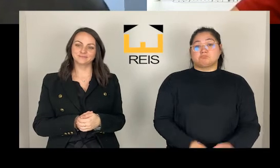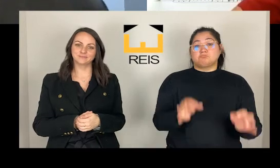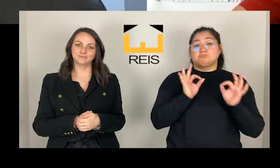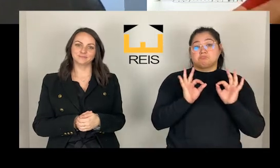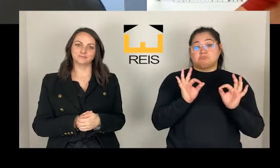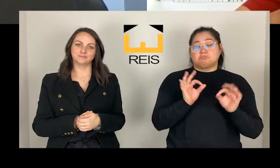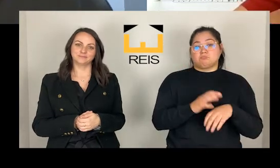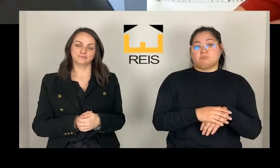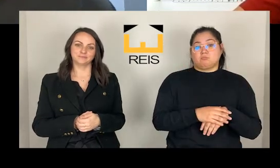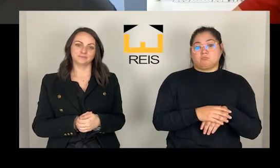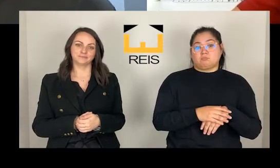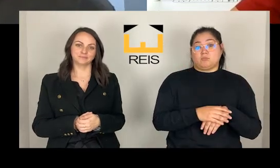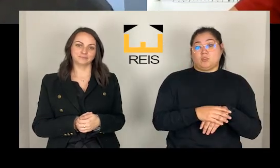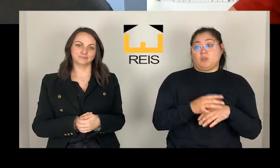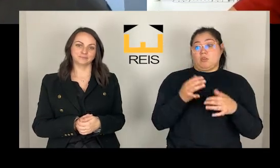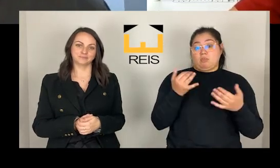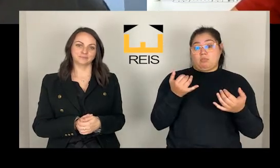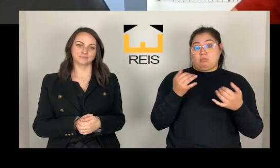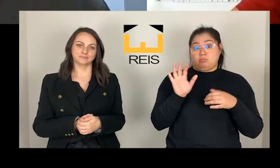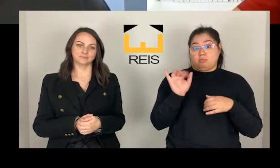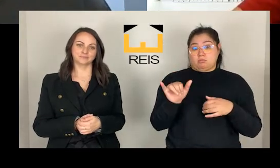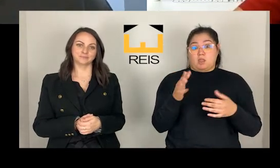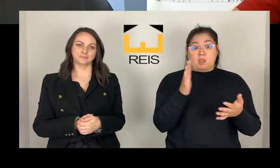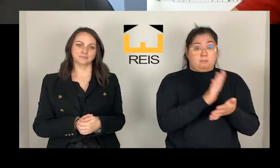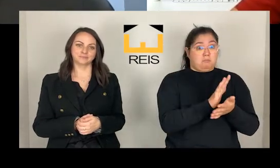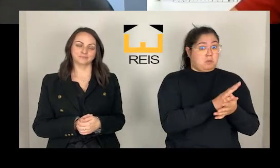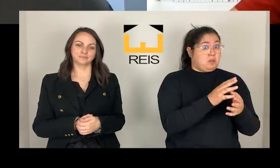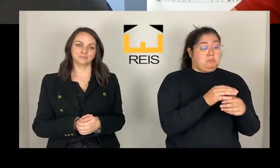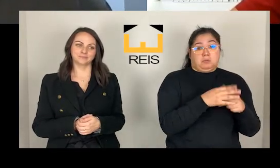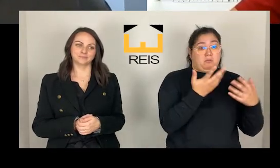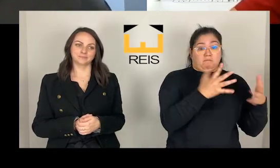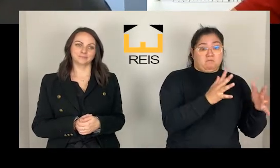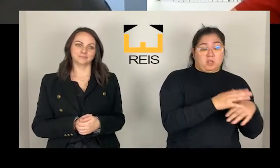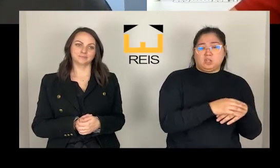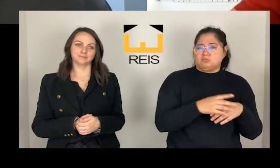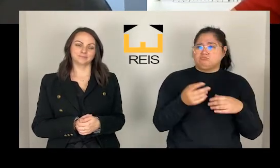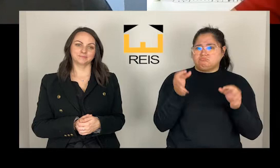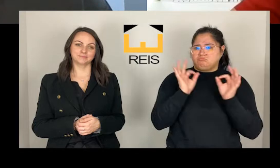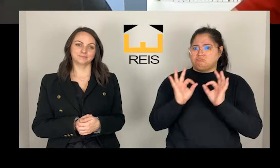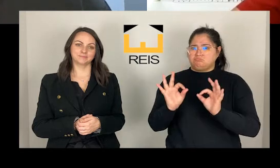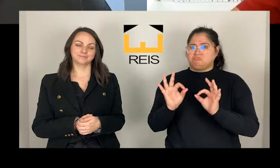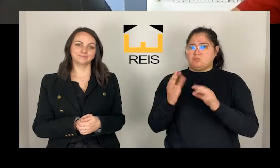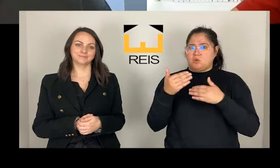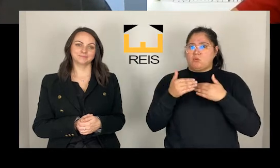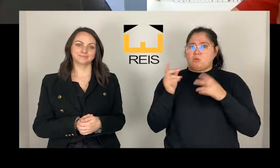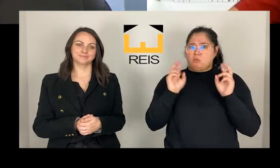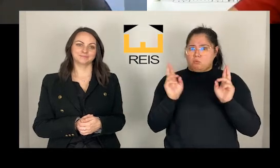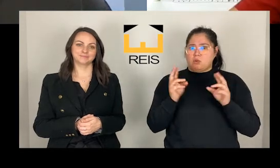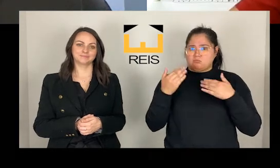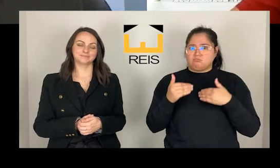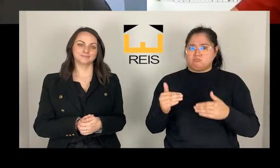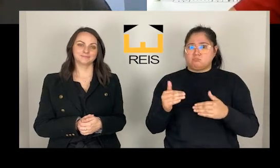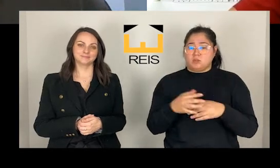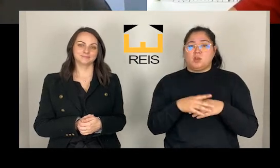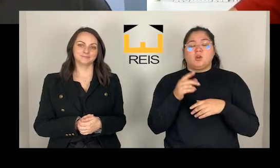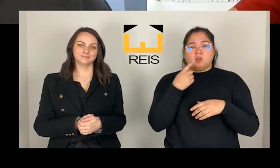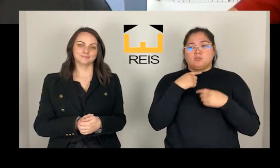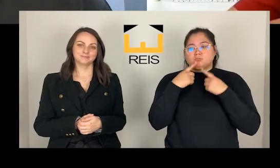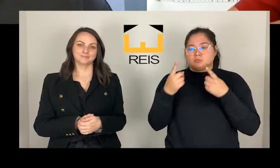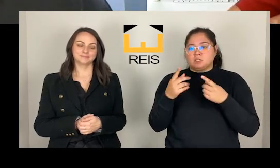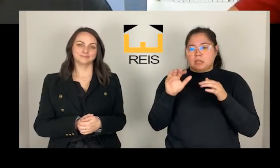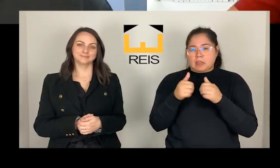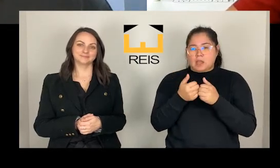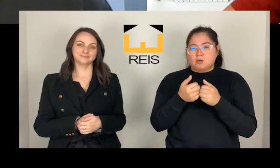Excellent. So once you have all the paperwork in hand and you say you look great to purchase, then you're going to tell them how much they can qualify